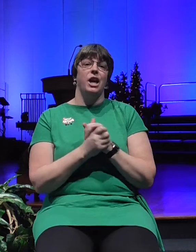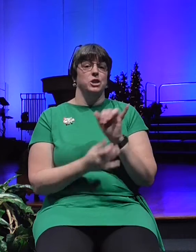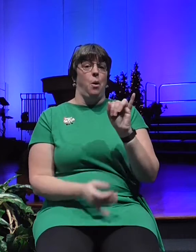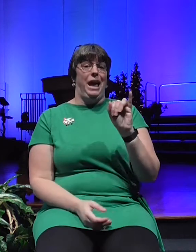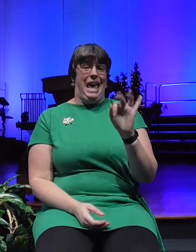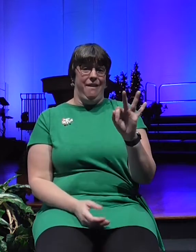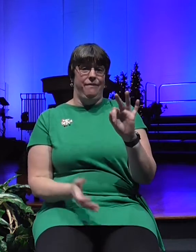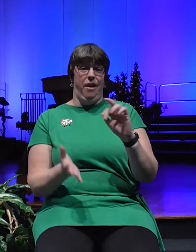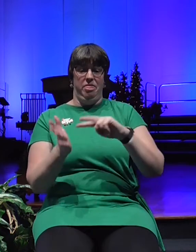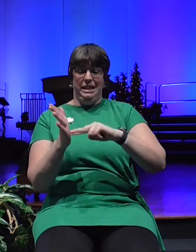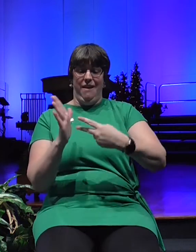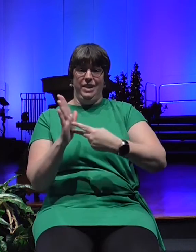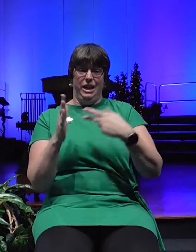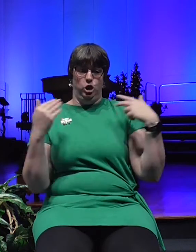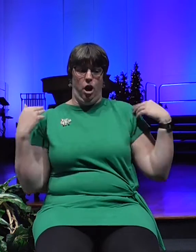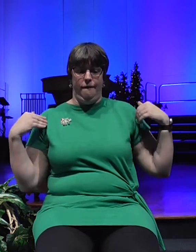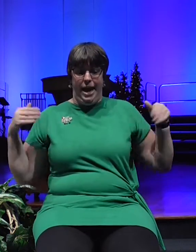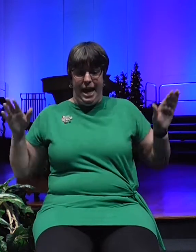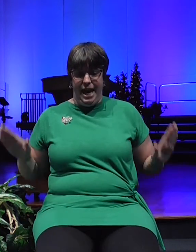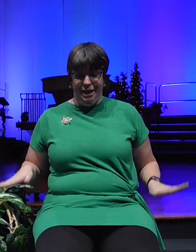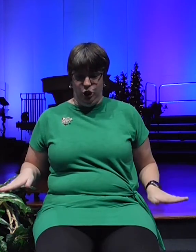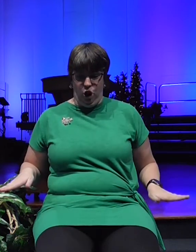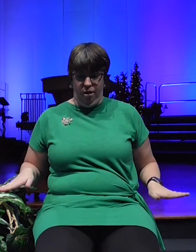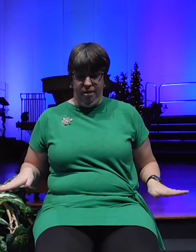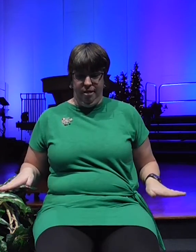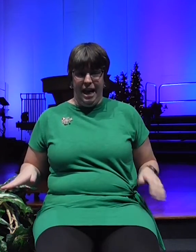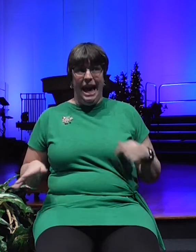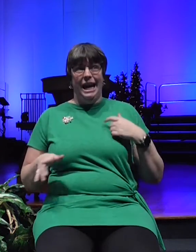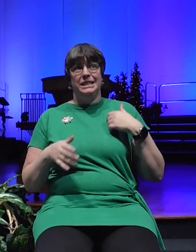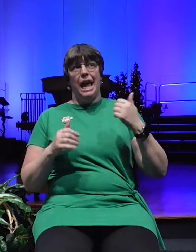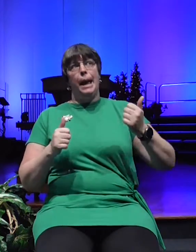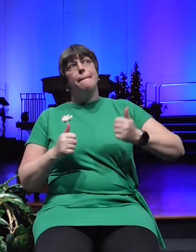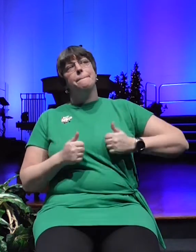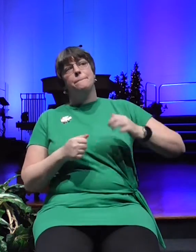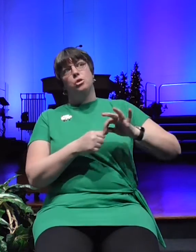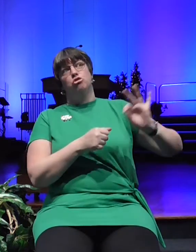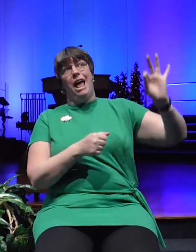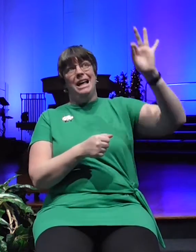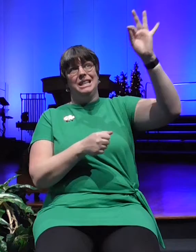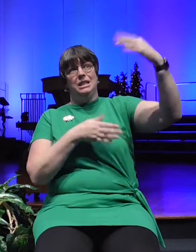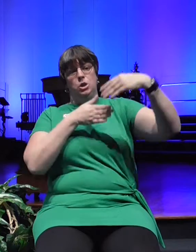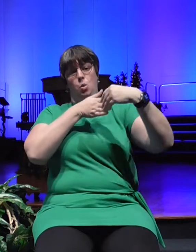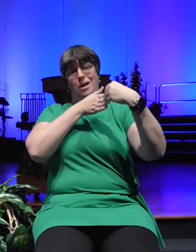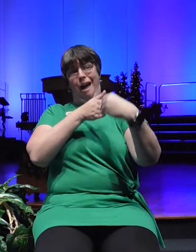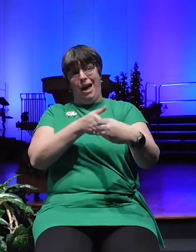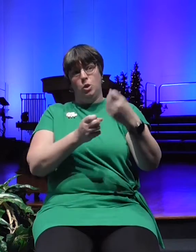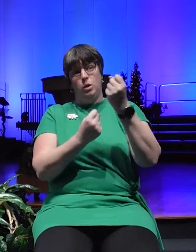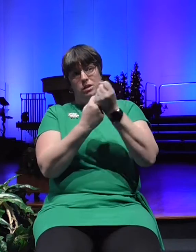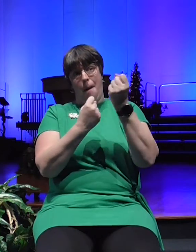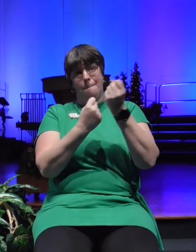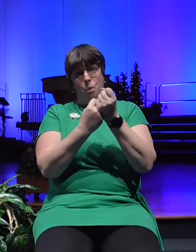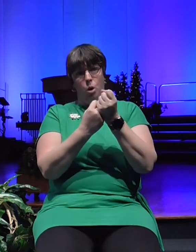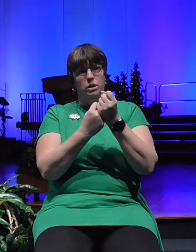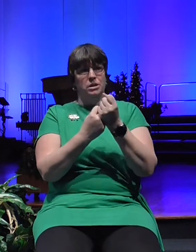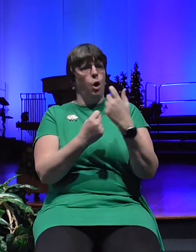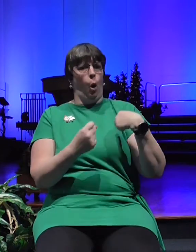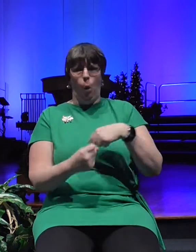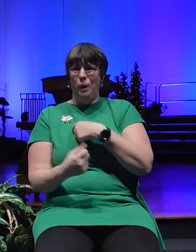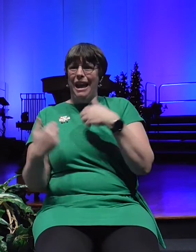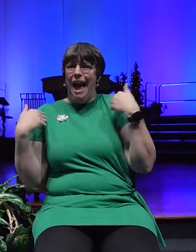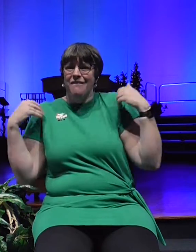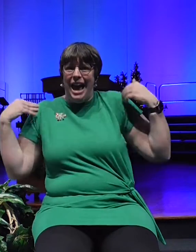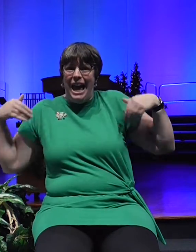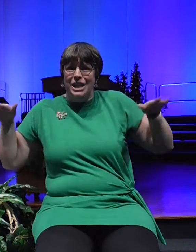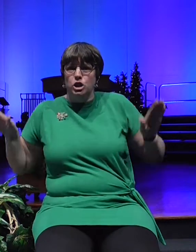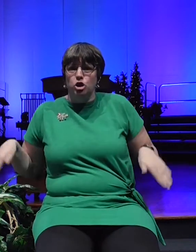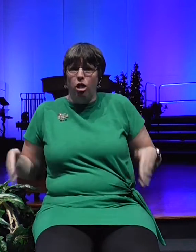If the definition of angel is a presence that guides, supports, or helps out when needed, we are surrounded by angels,